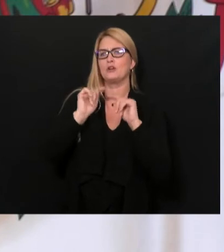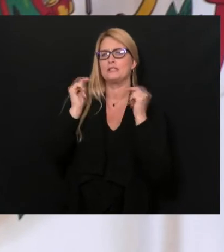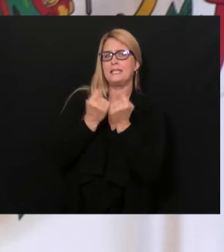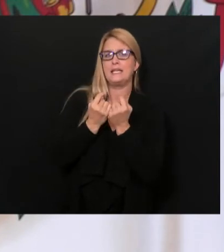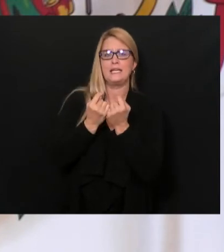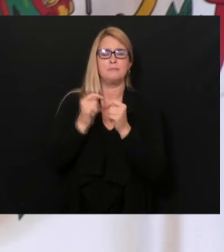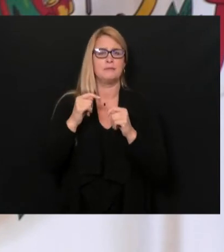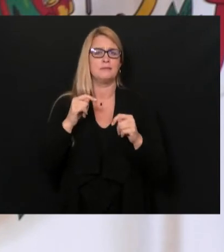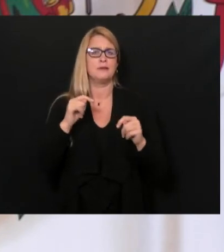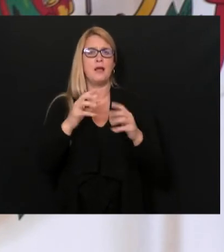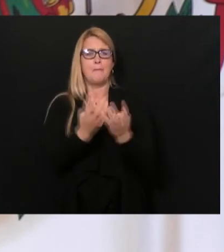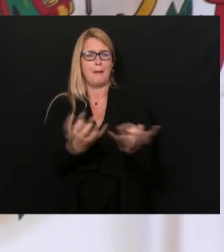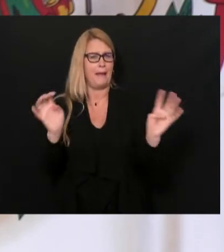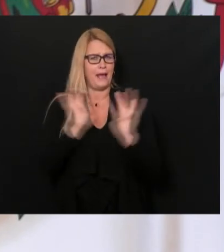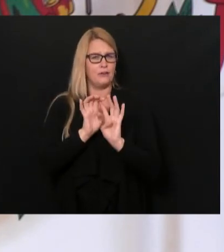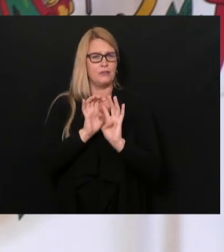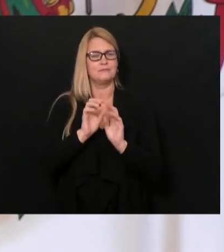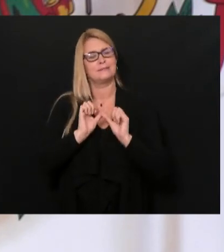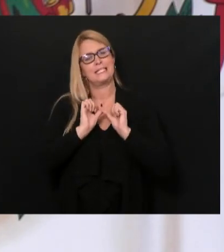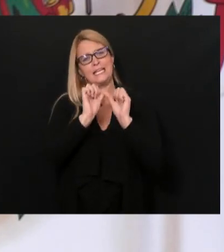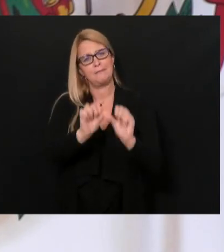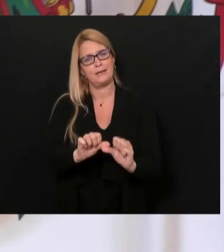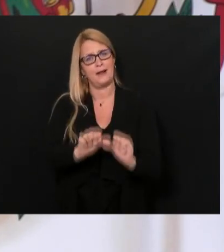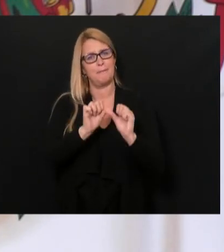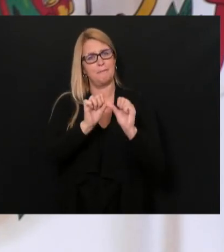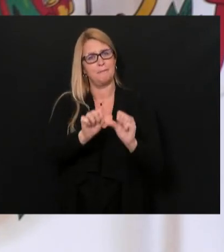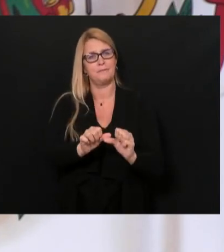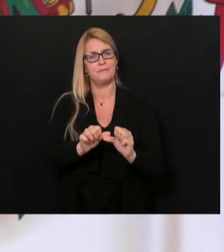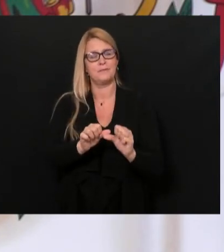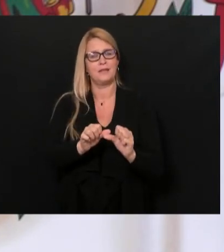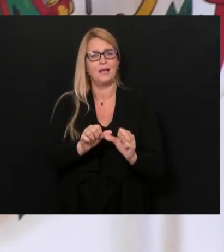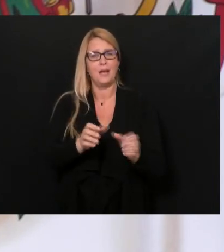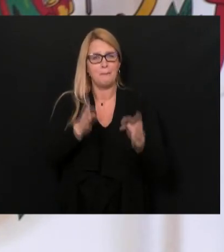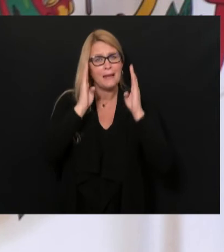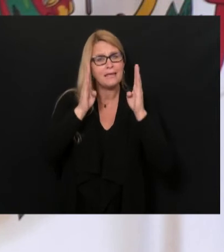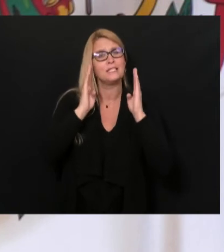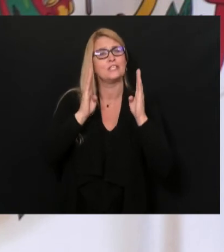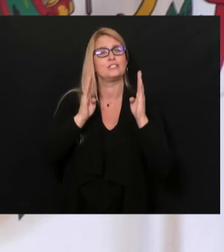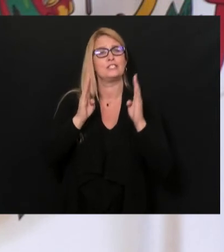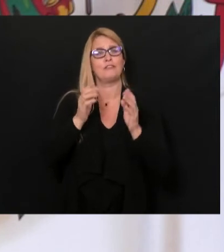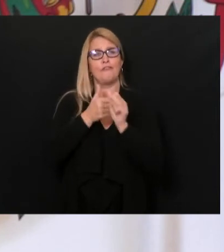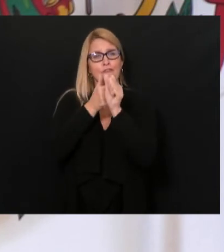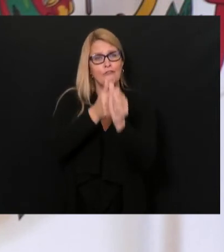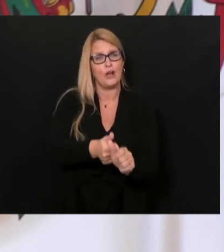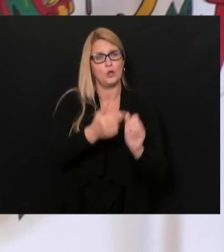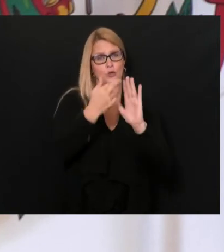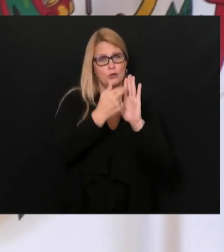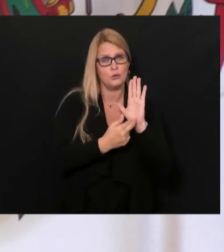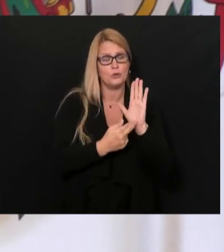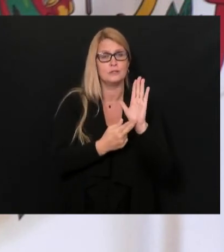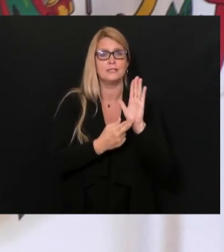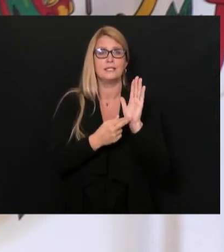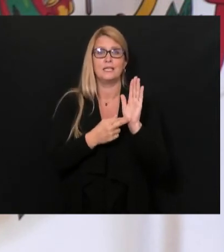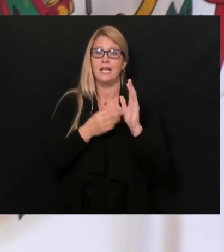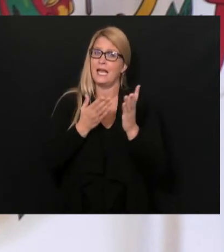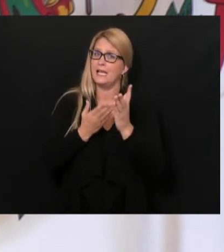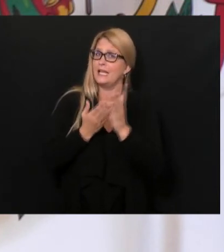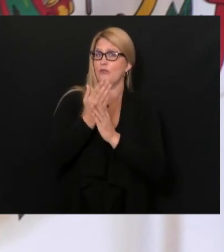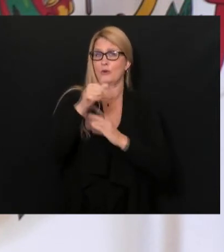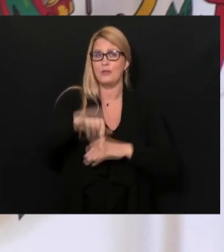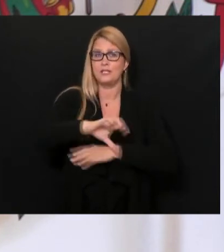us. Just keep it up, West Virginia. Take heed to what I'm saying right here, and get through this